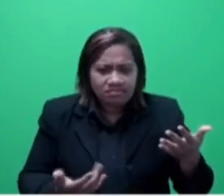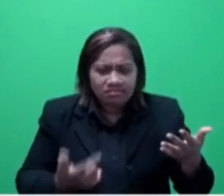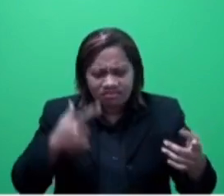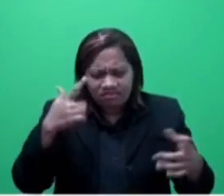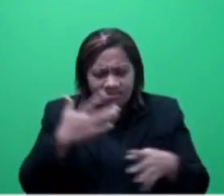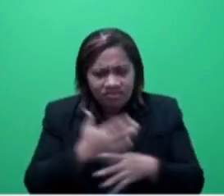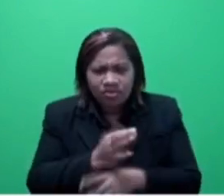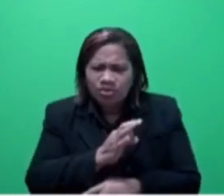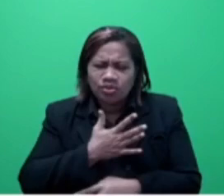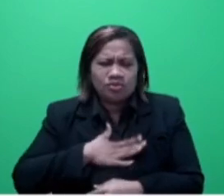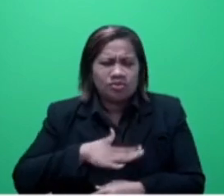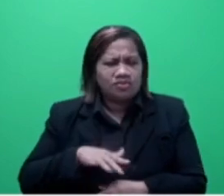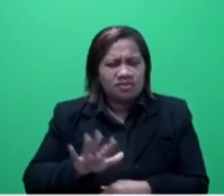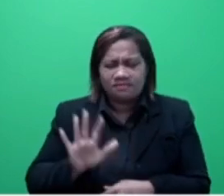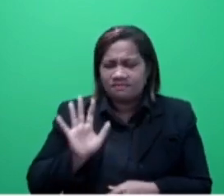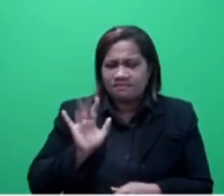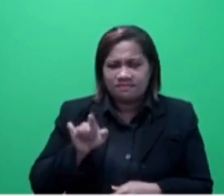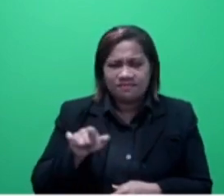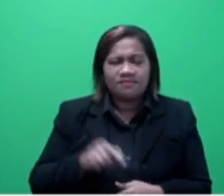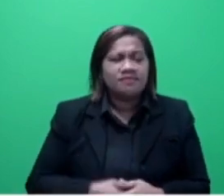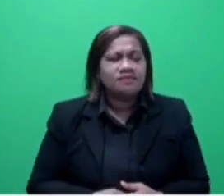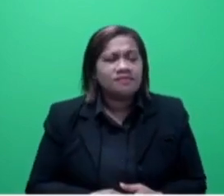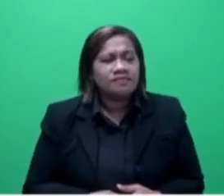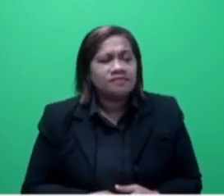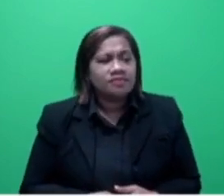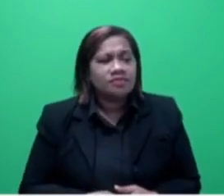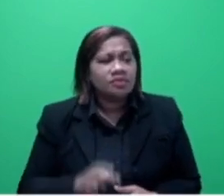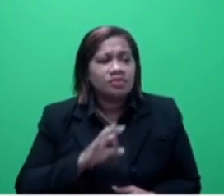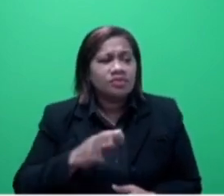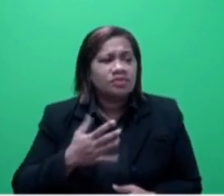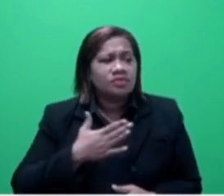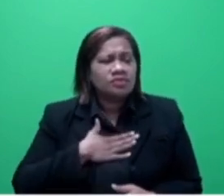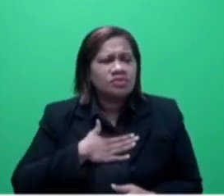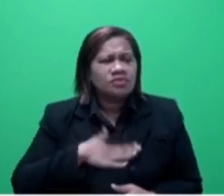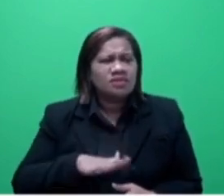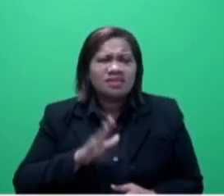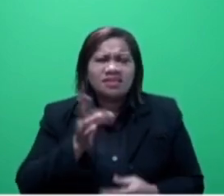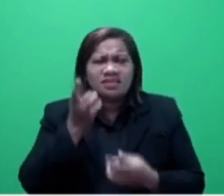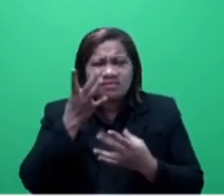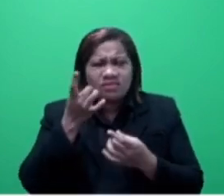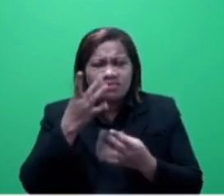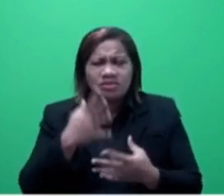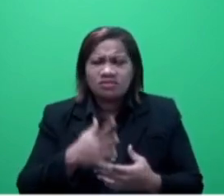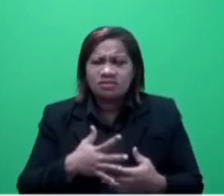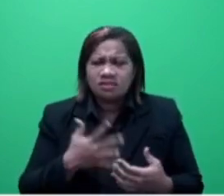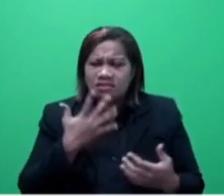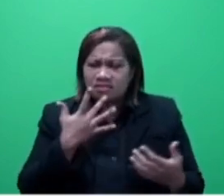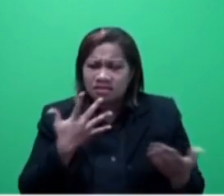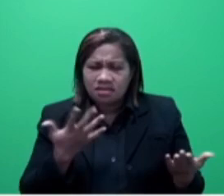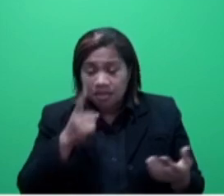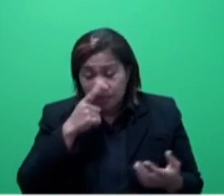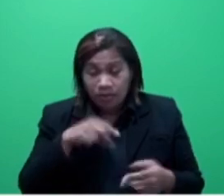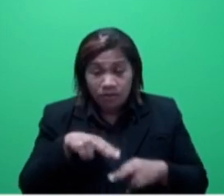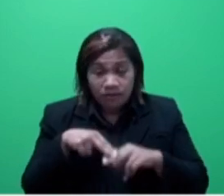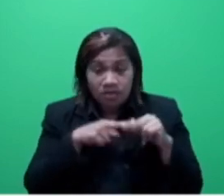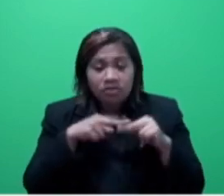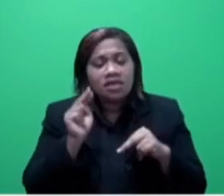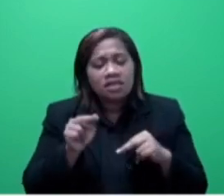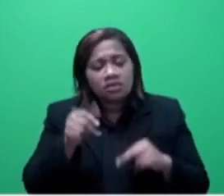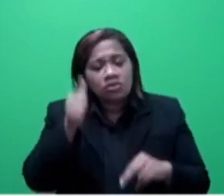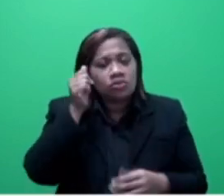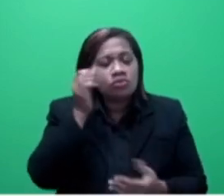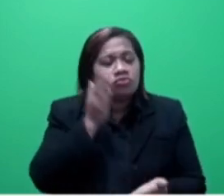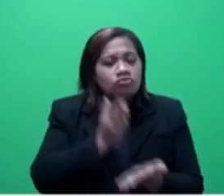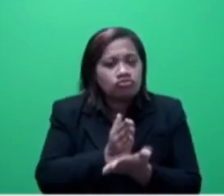any misrepresentation of facts here, Honourable Speaker, so we don't want any misinformation. People of Fiji need to know the truth. Sometimes the